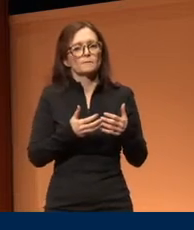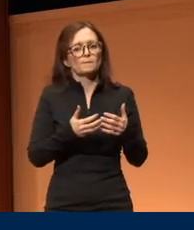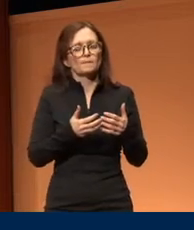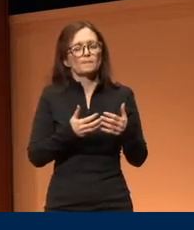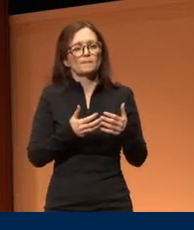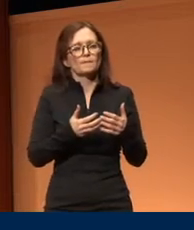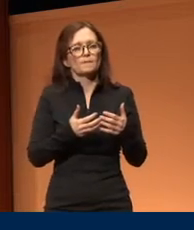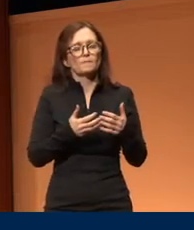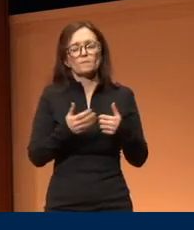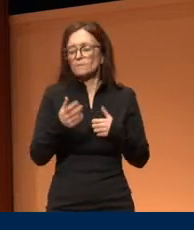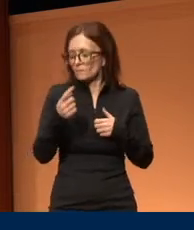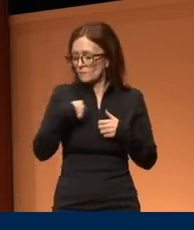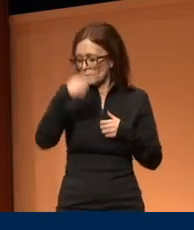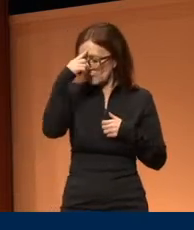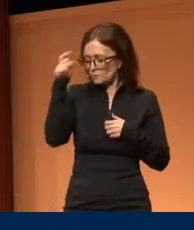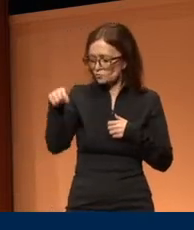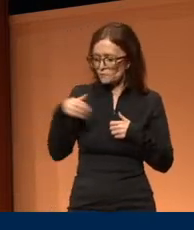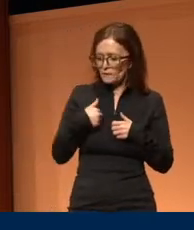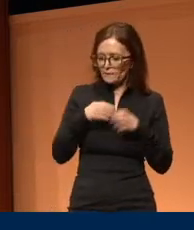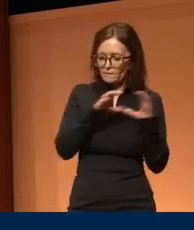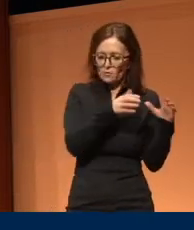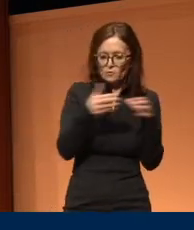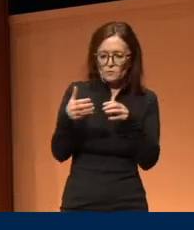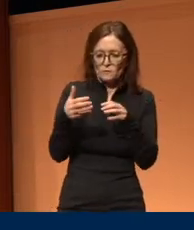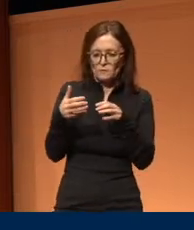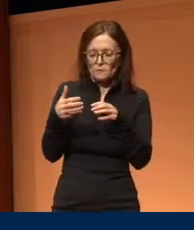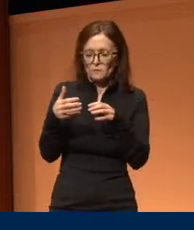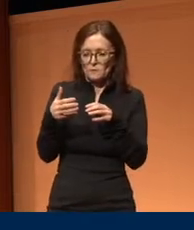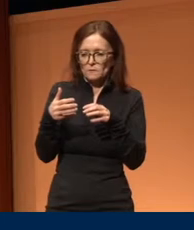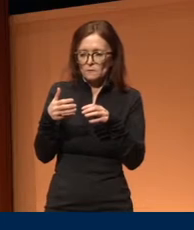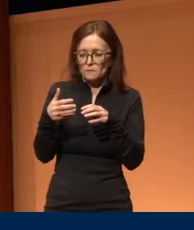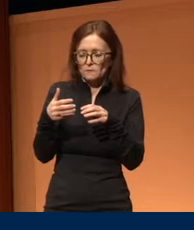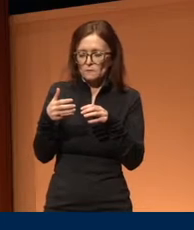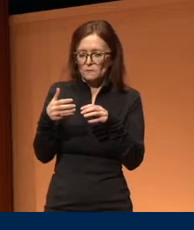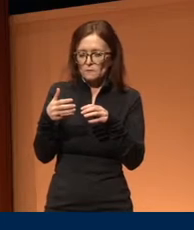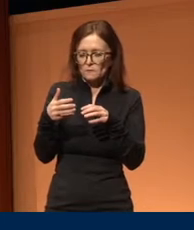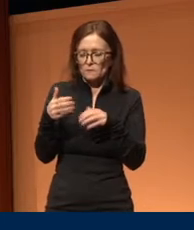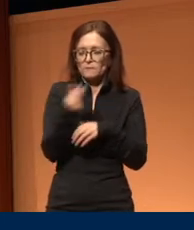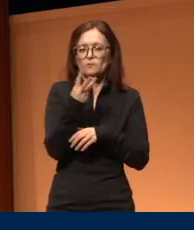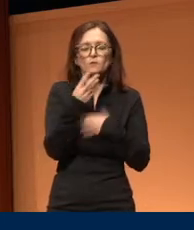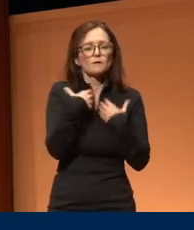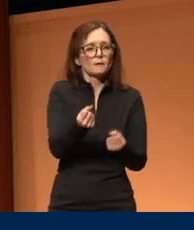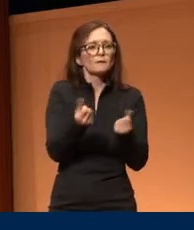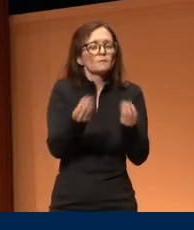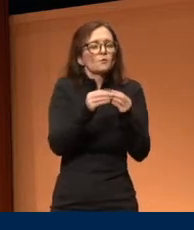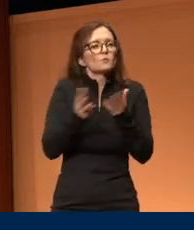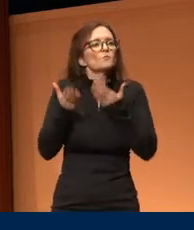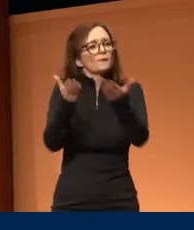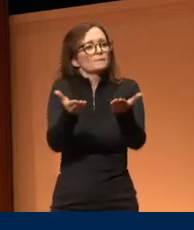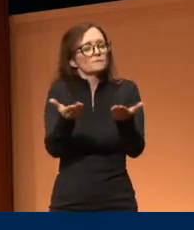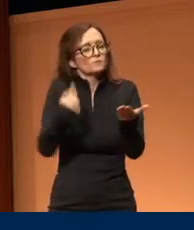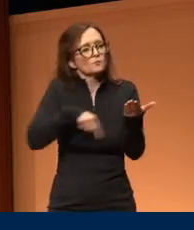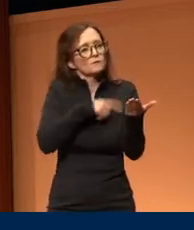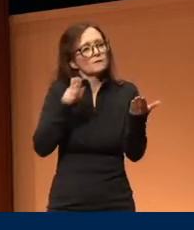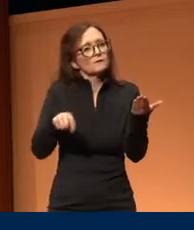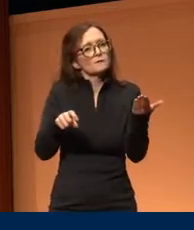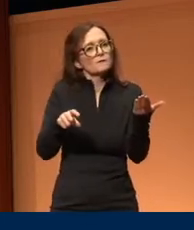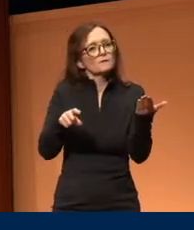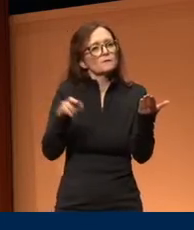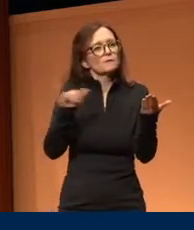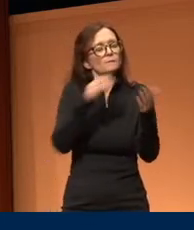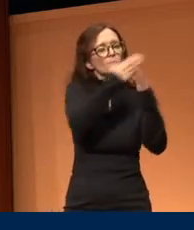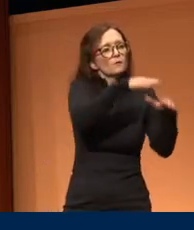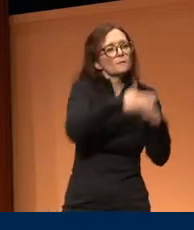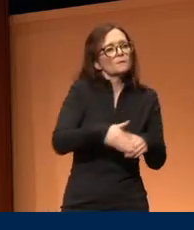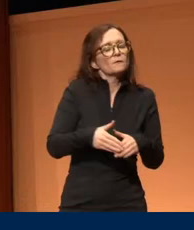two things. Either we should have had these groups only punctually, like just to give them the confidence and the recognition they needed, and then broken